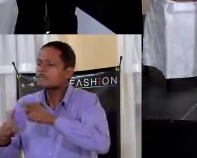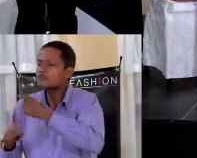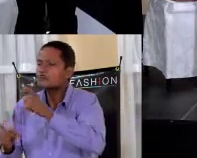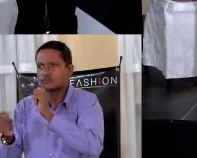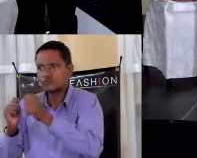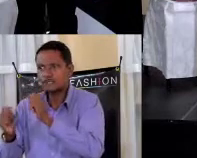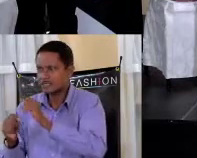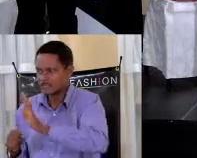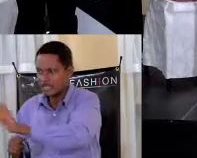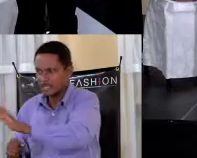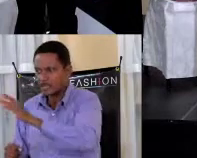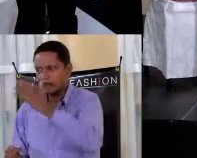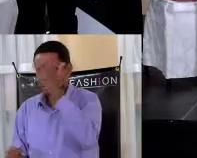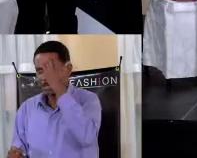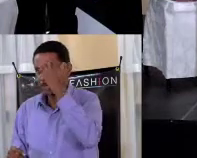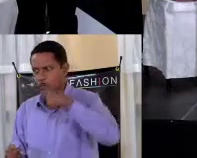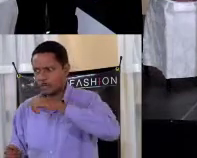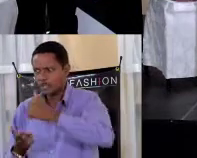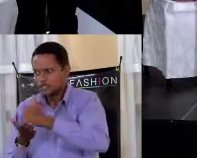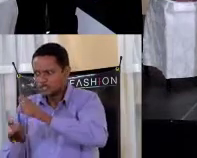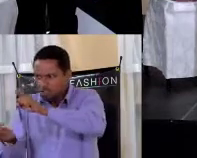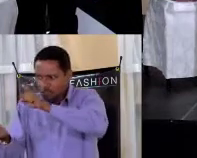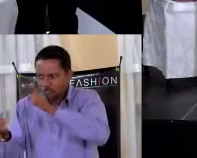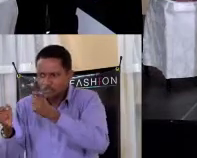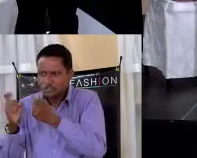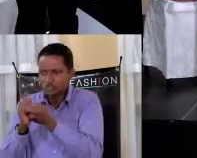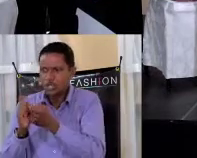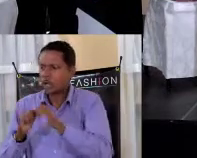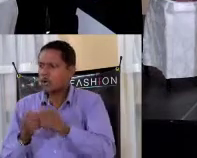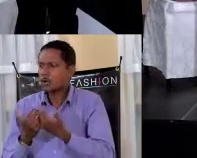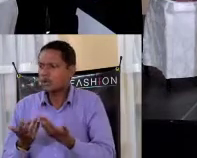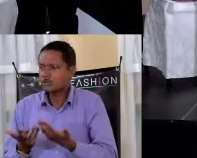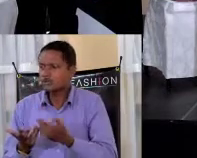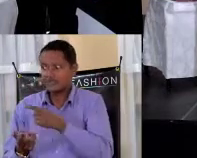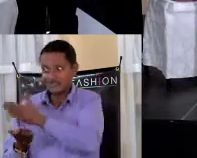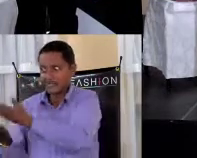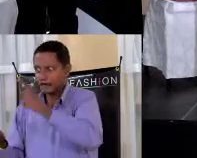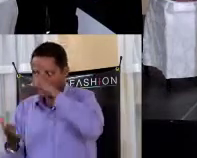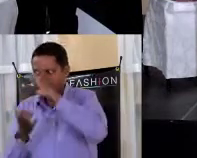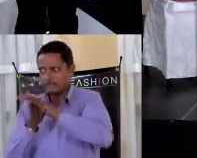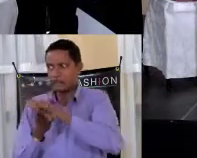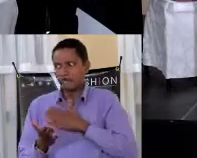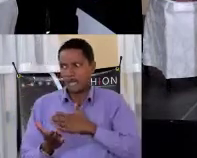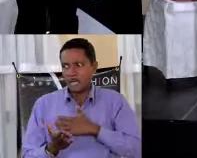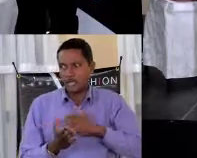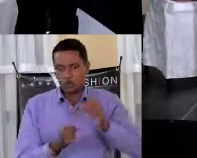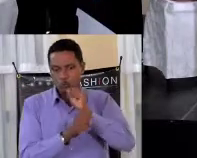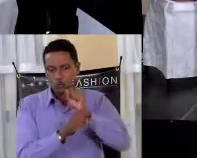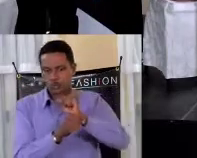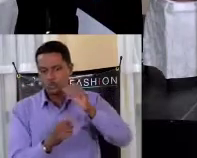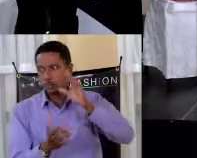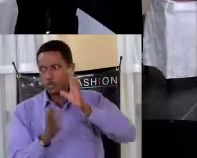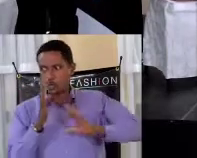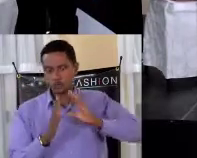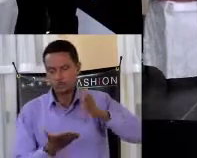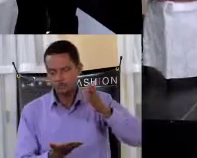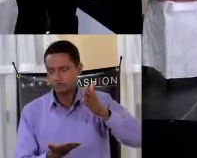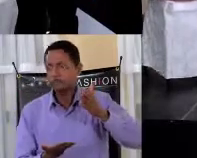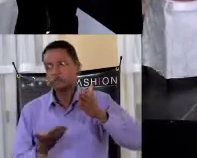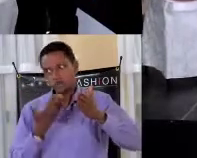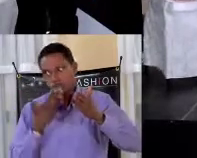Mm-hmm. To just believe that what I'm sowing and what I'm giving you is worth it. Right. It's worth it. All right, so